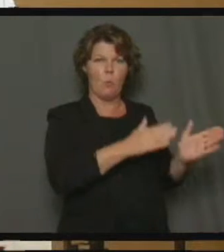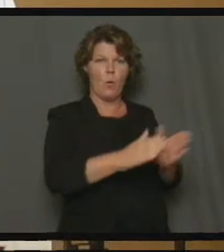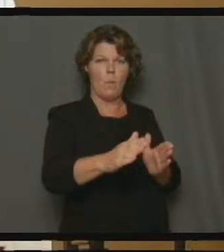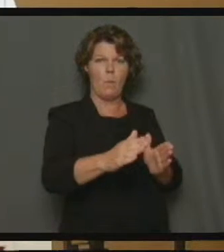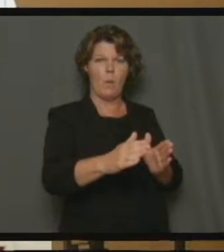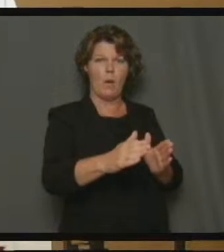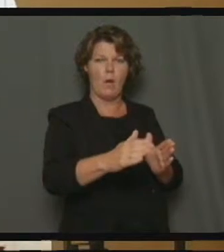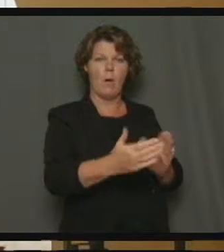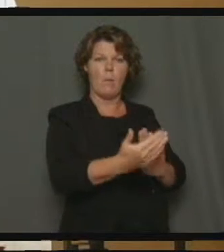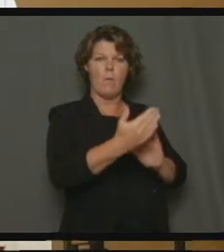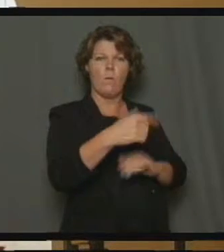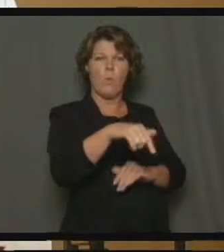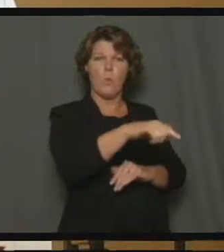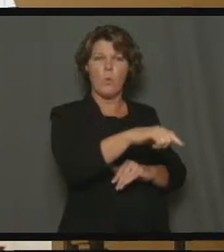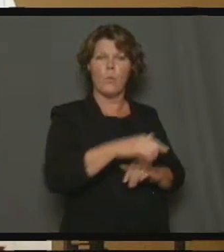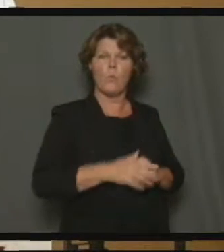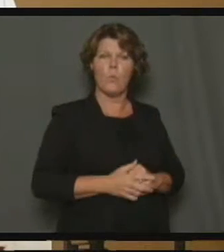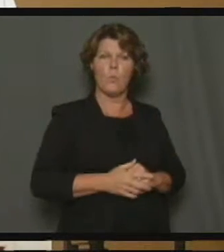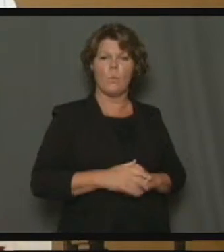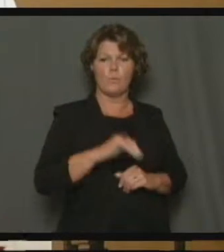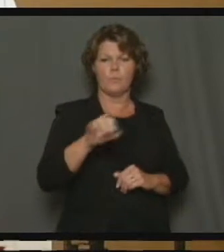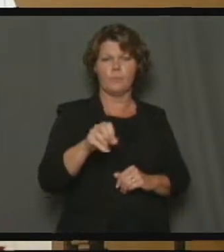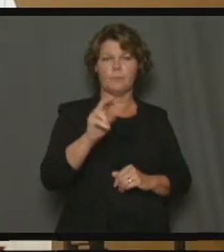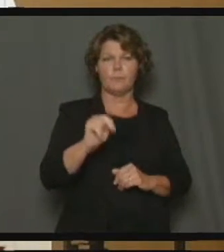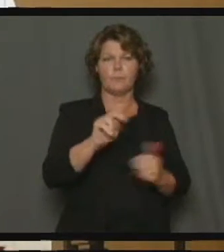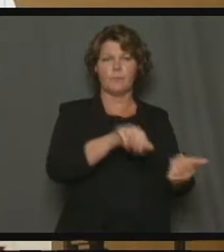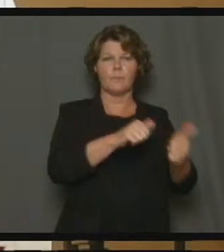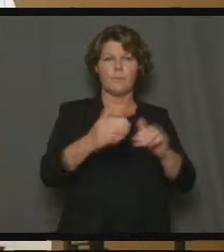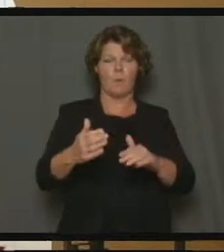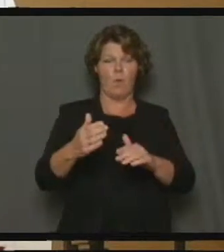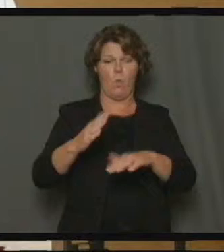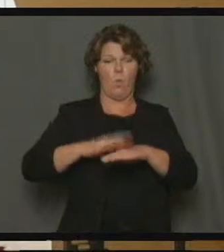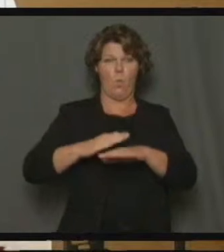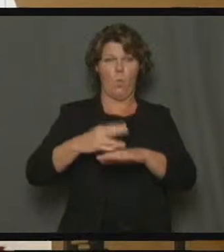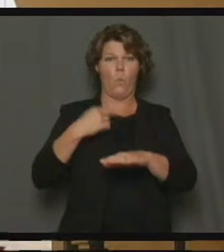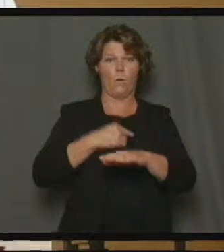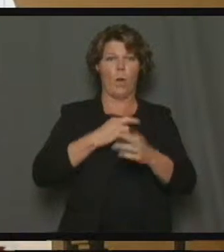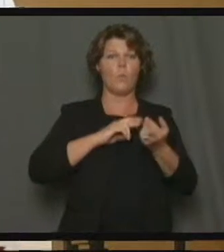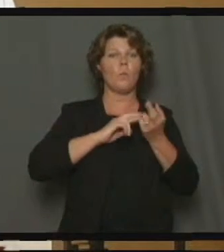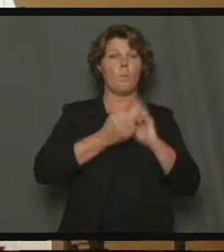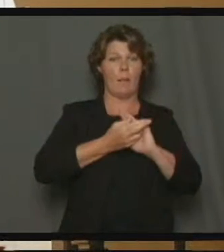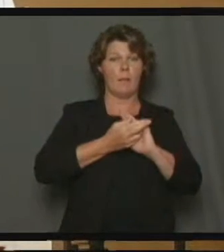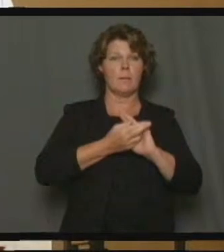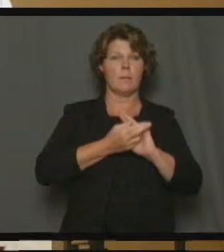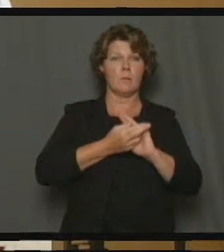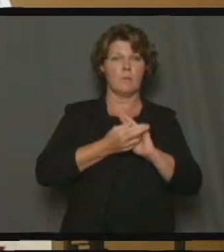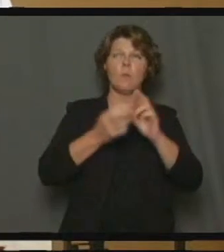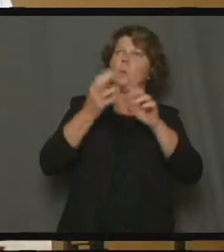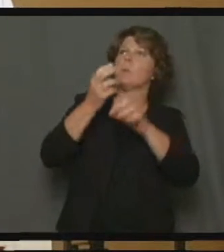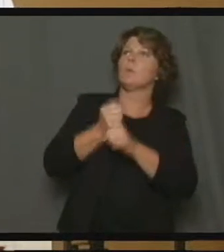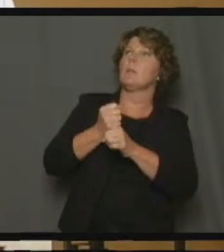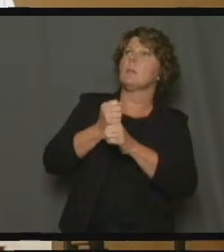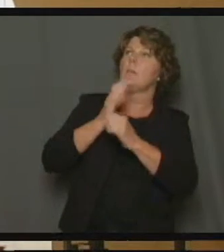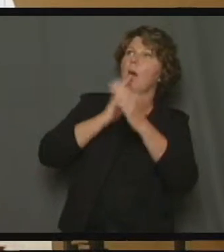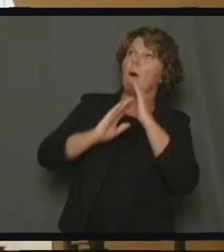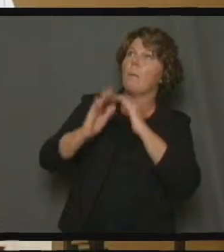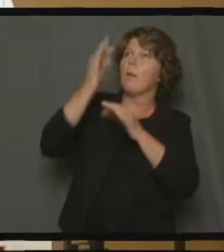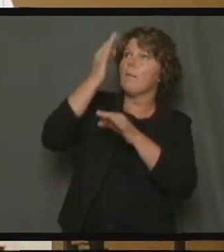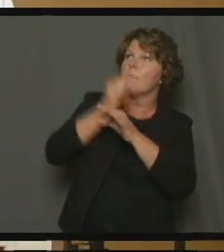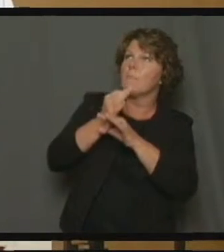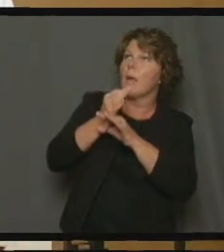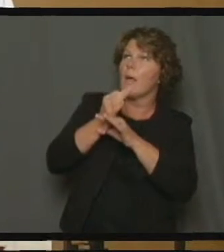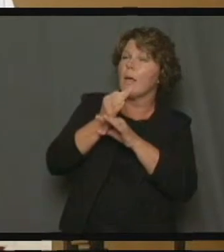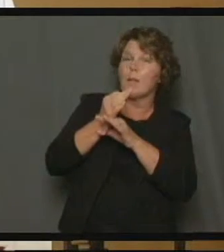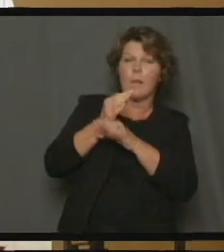him." And so John the Baptist came warning us to repent, so that we might receive humble faith in